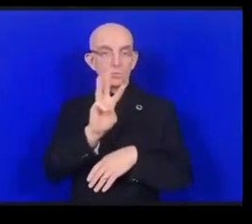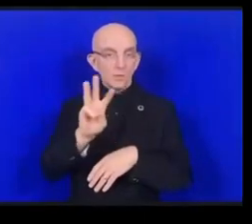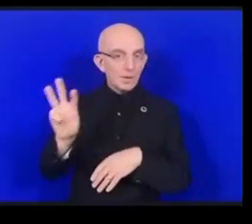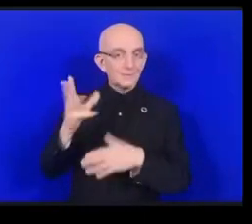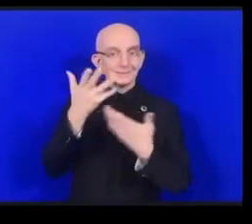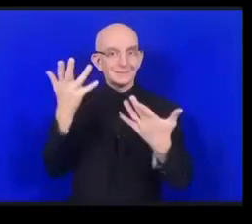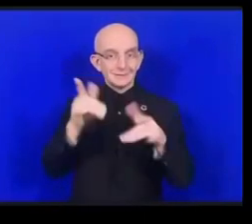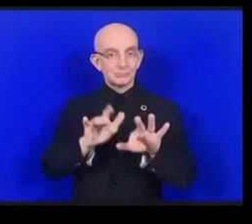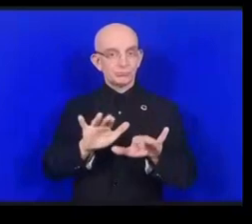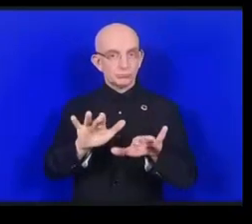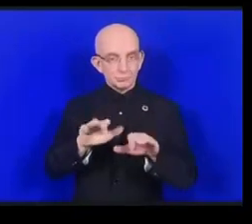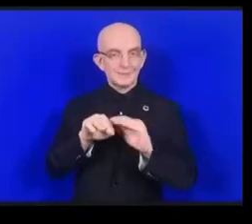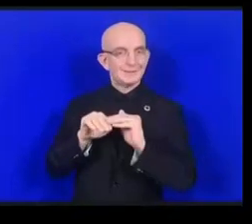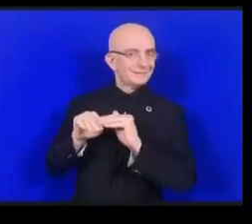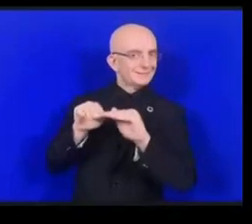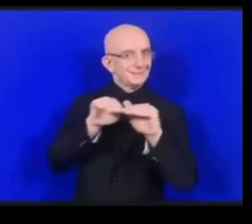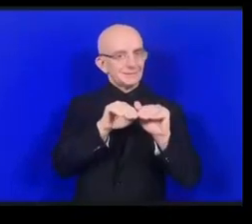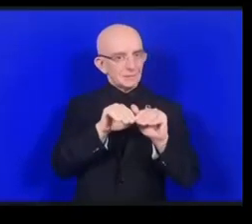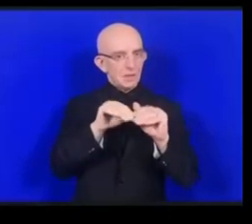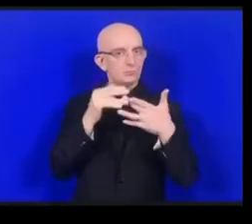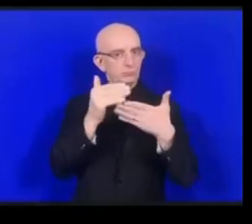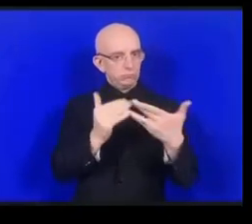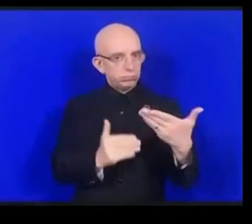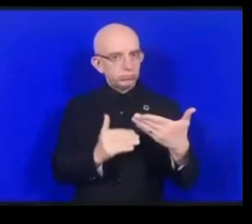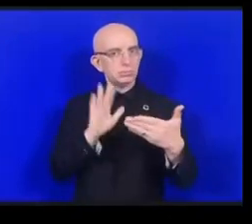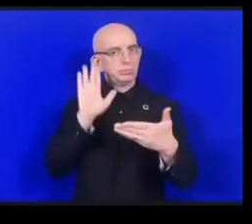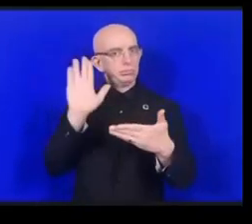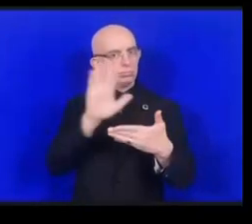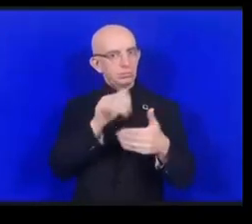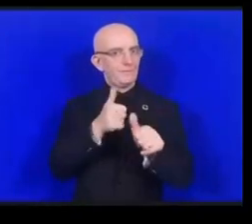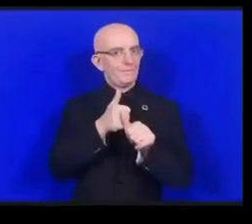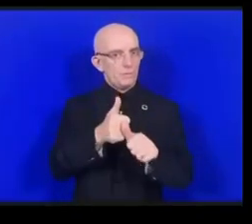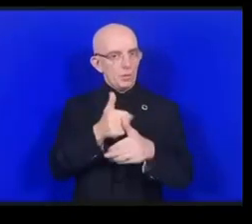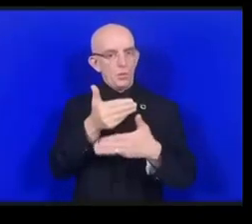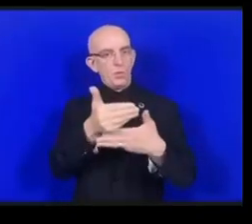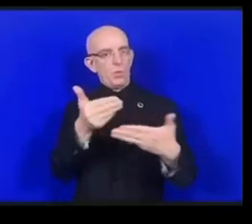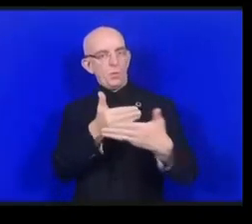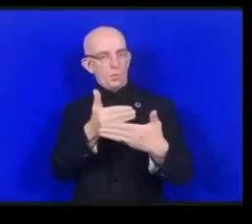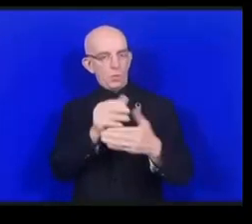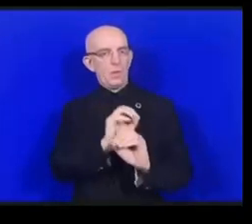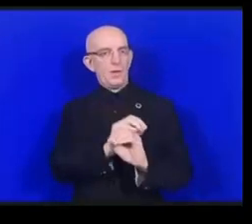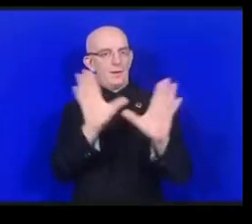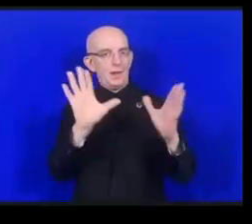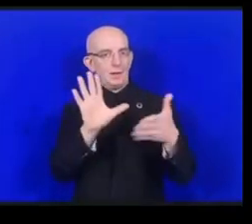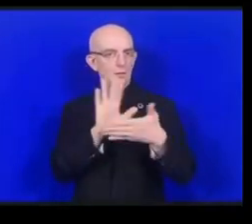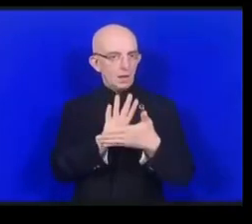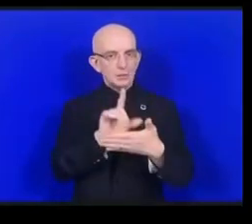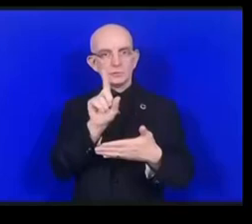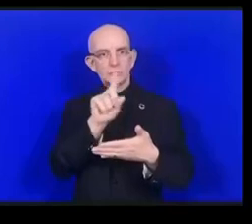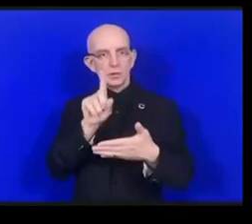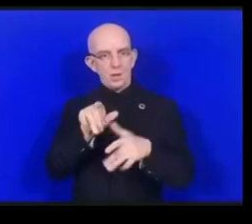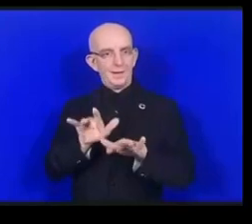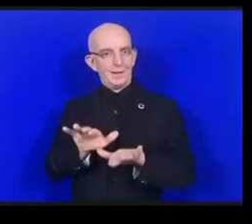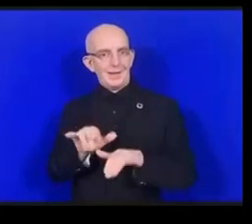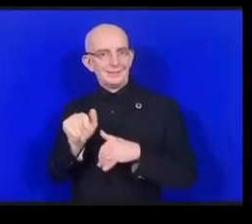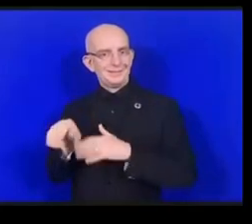behavior not only the technical written standard the standard of behavior about accessibility thank